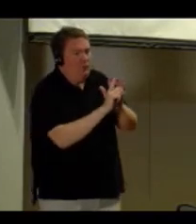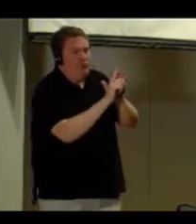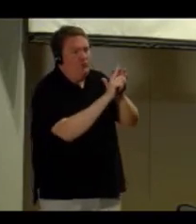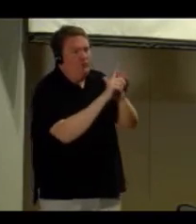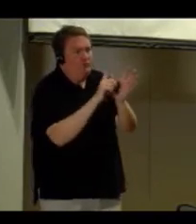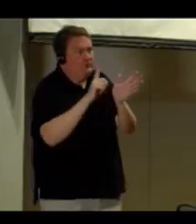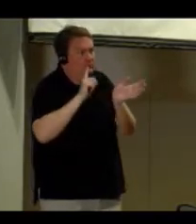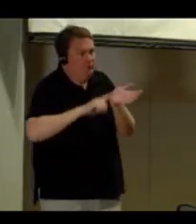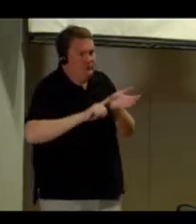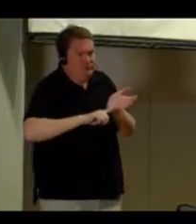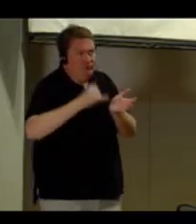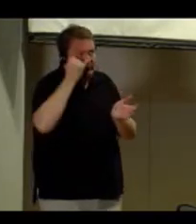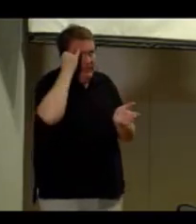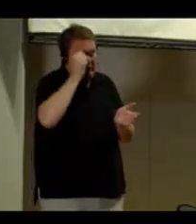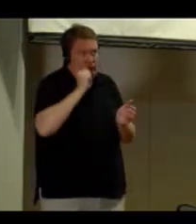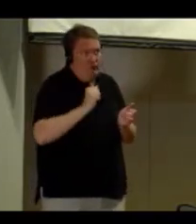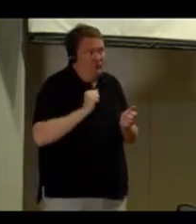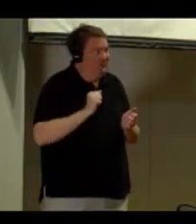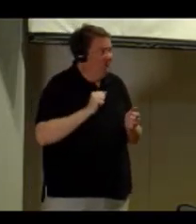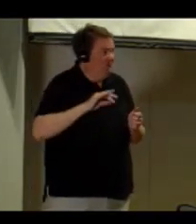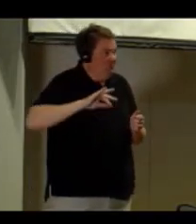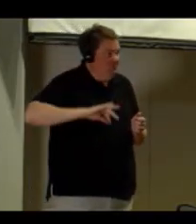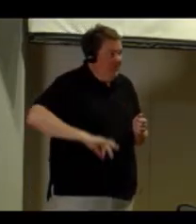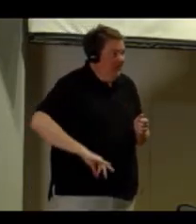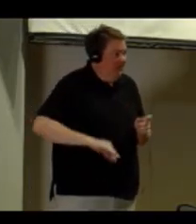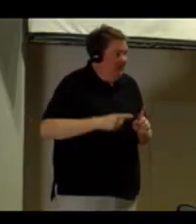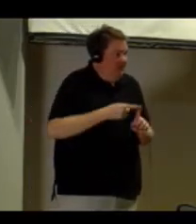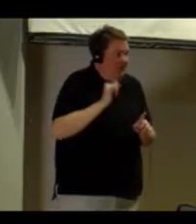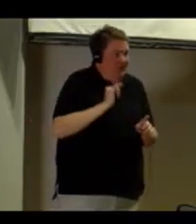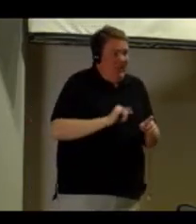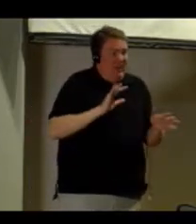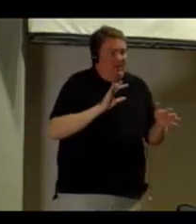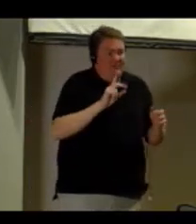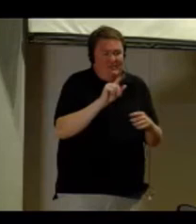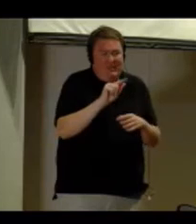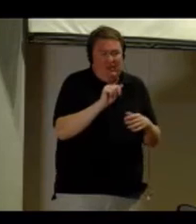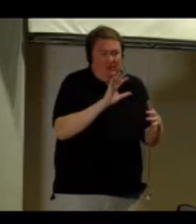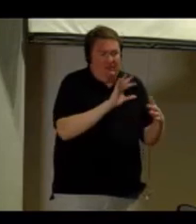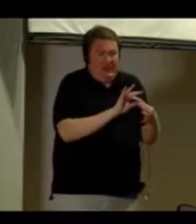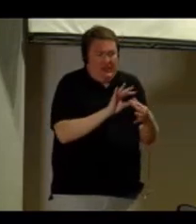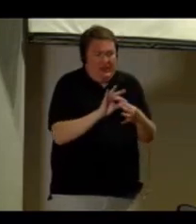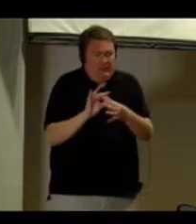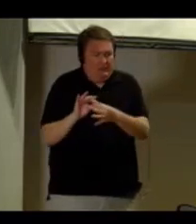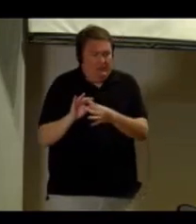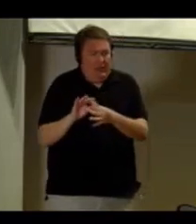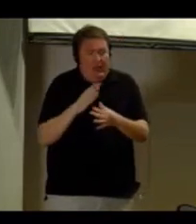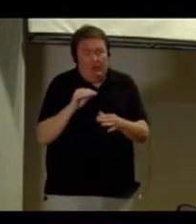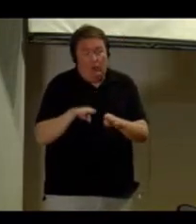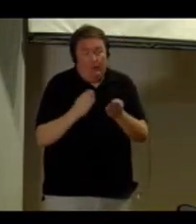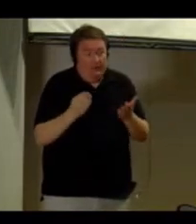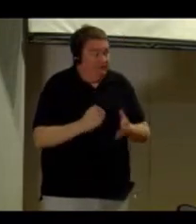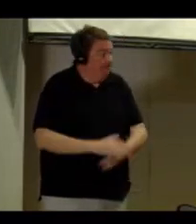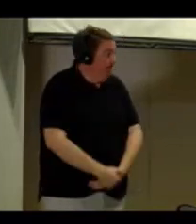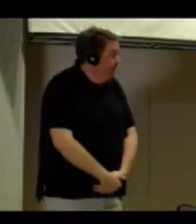would be served by these, linking these data and making them openly available.